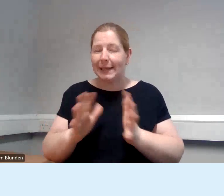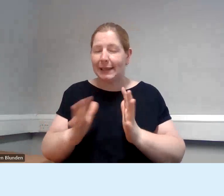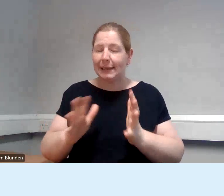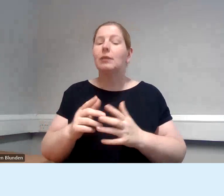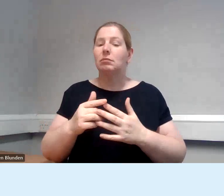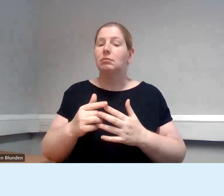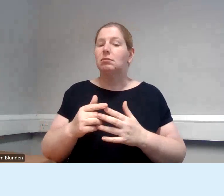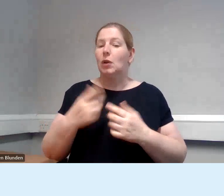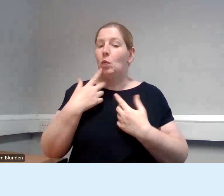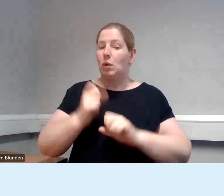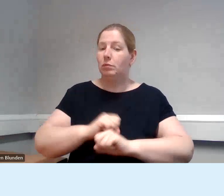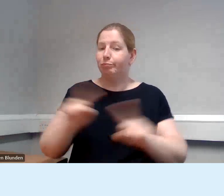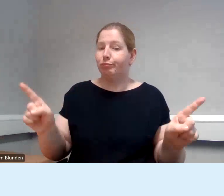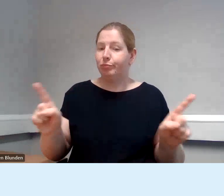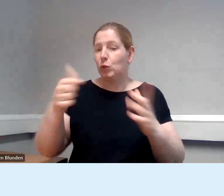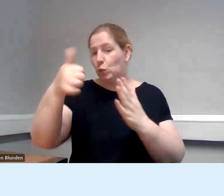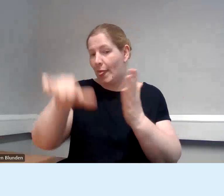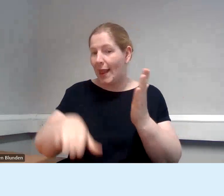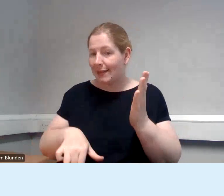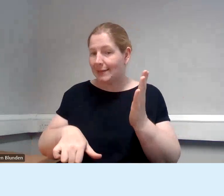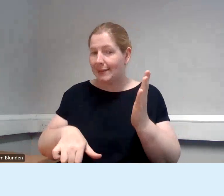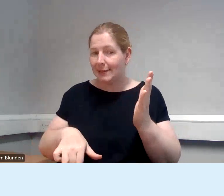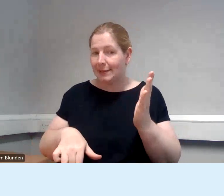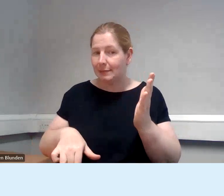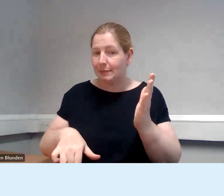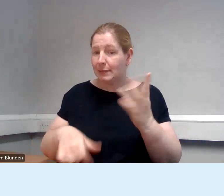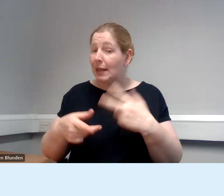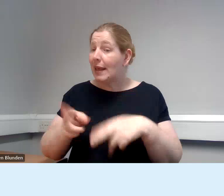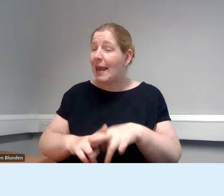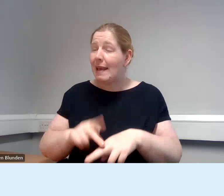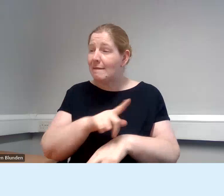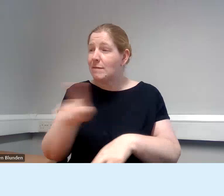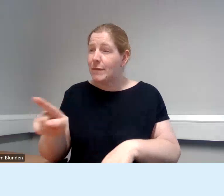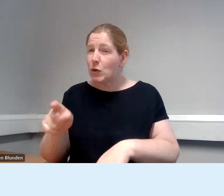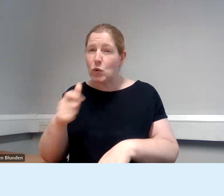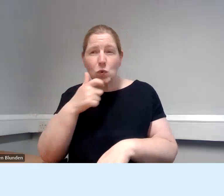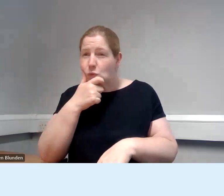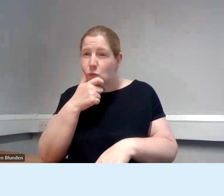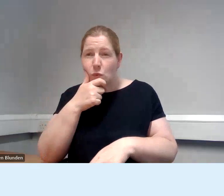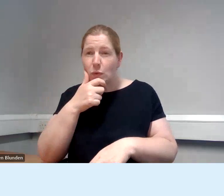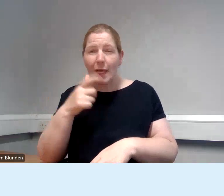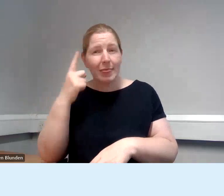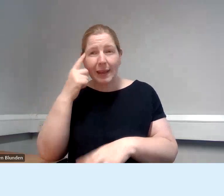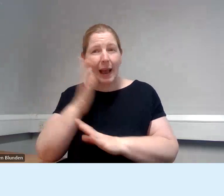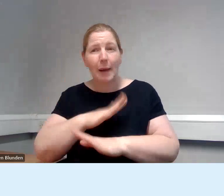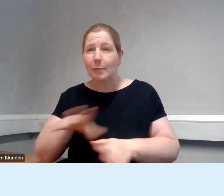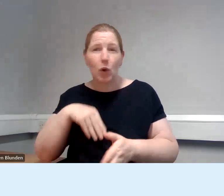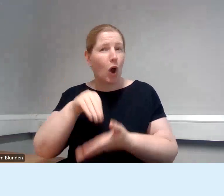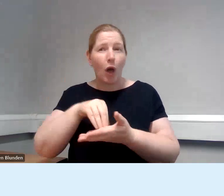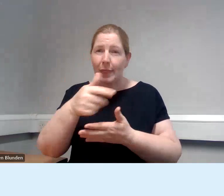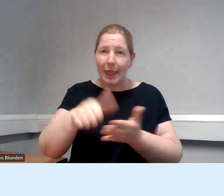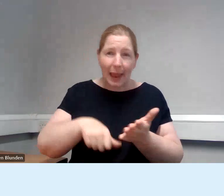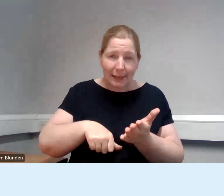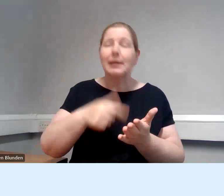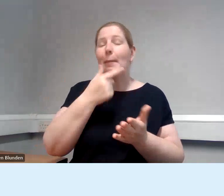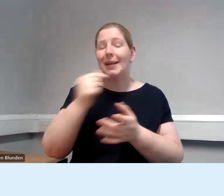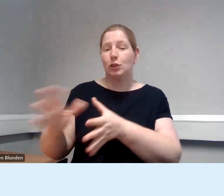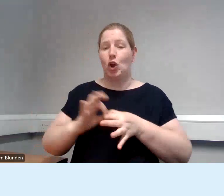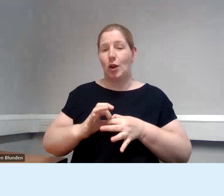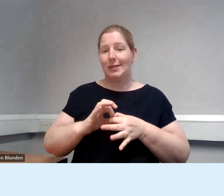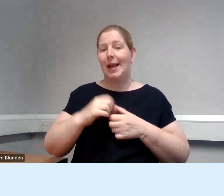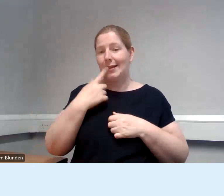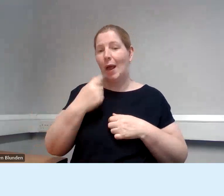Derbyshire Dialogue distribution list. If for any reason you're not on the list, feel free again to contact me and I can add you to